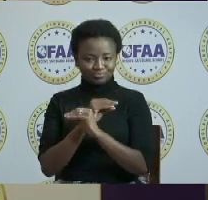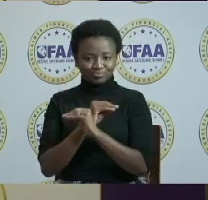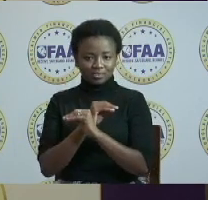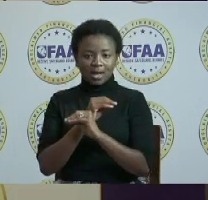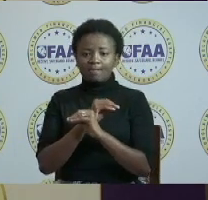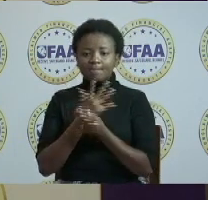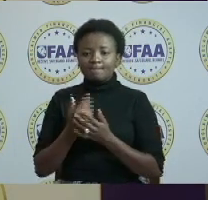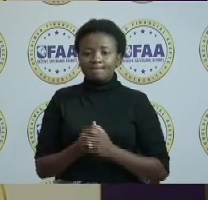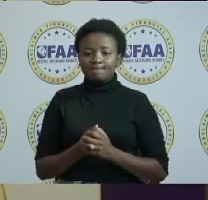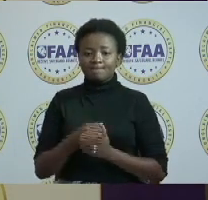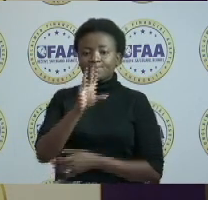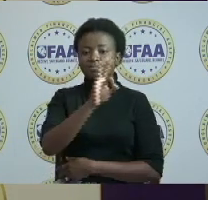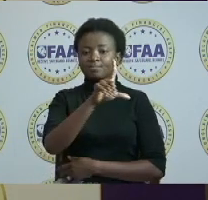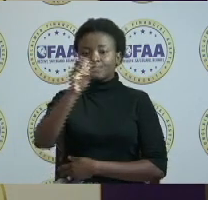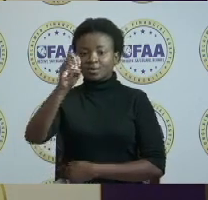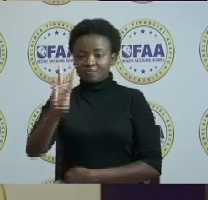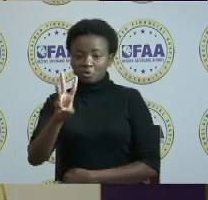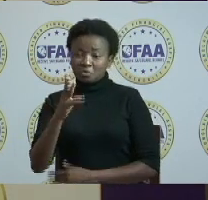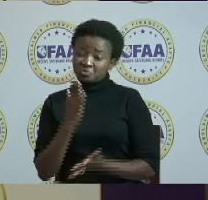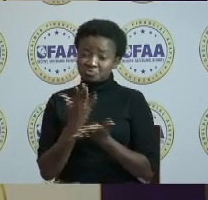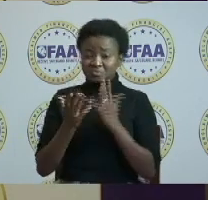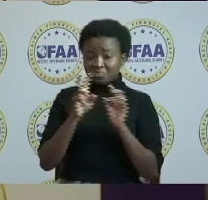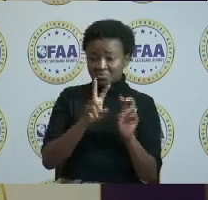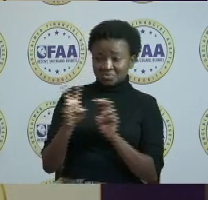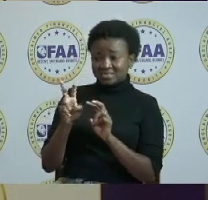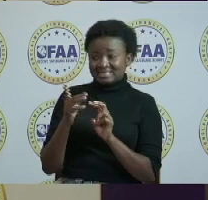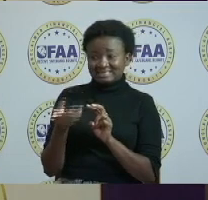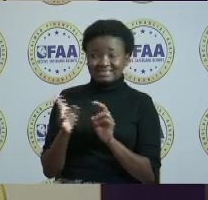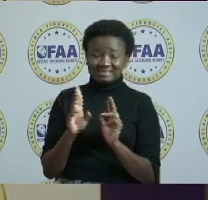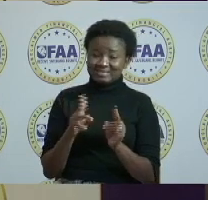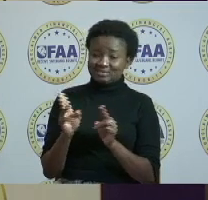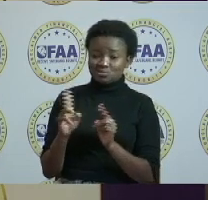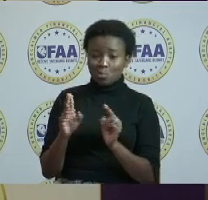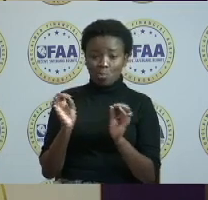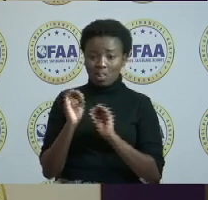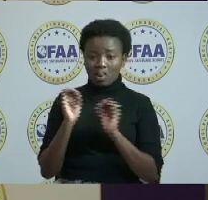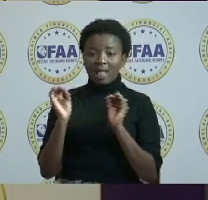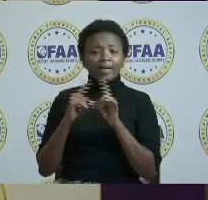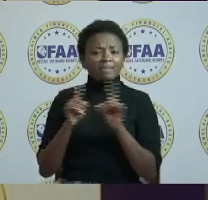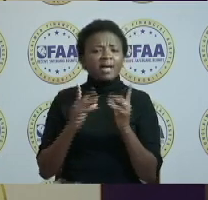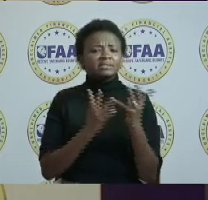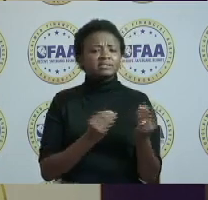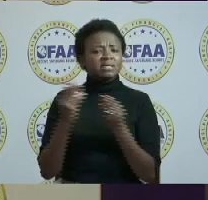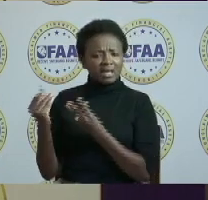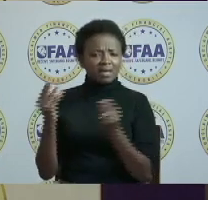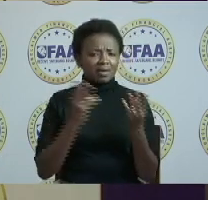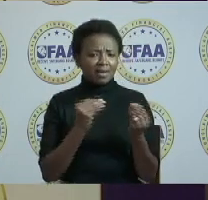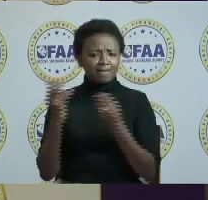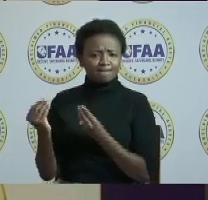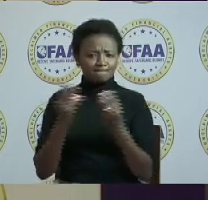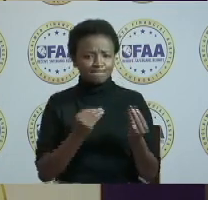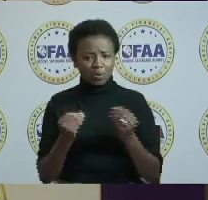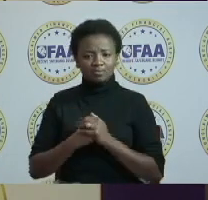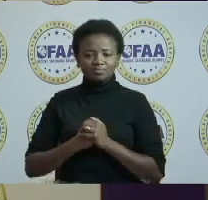Flow. And it might look a bit foreign, but it's a very simple platform to navigate. And all